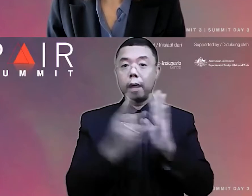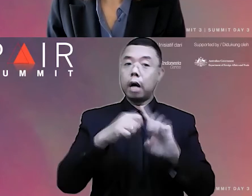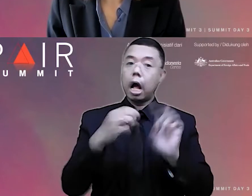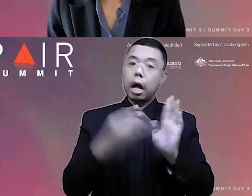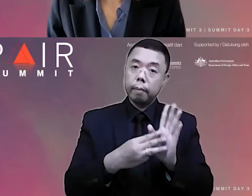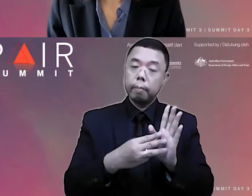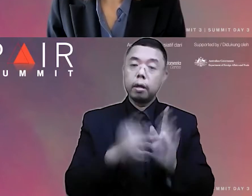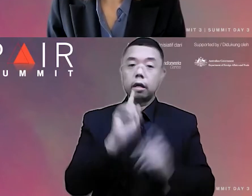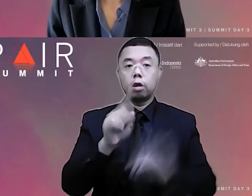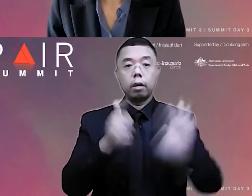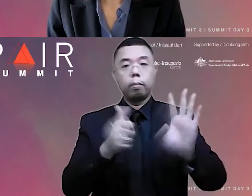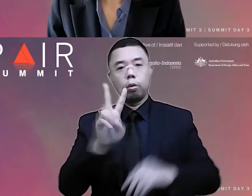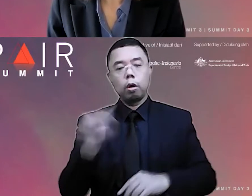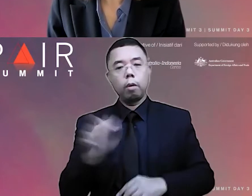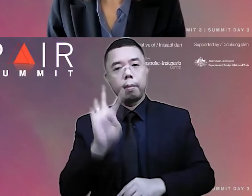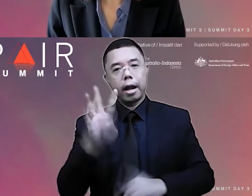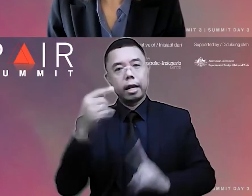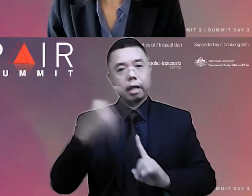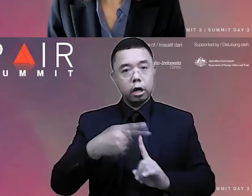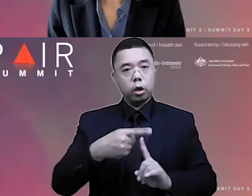162.4. Priority program is about